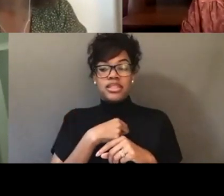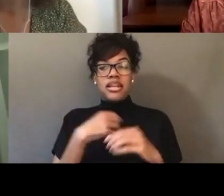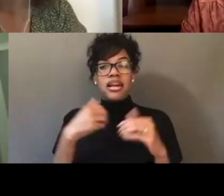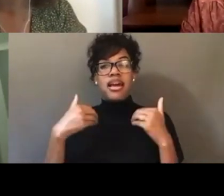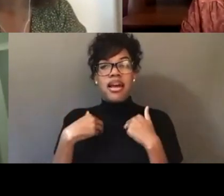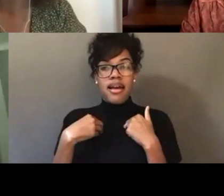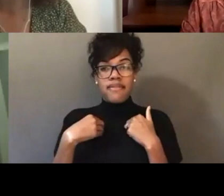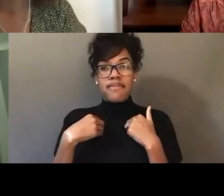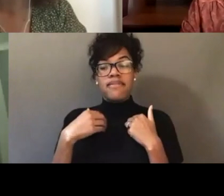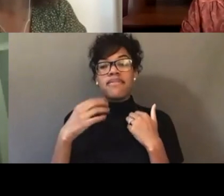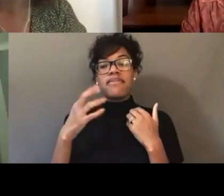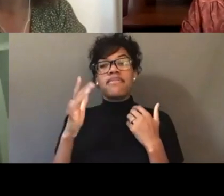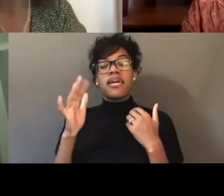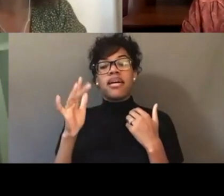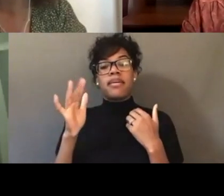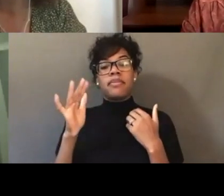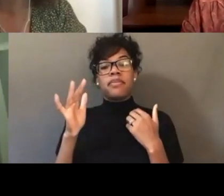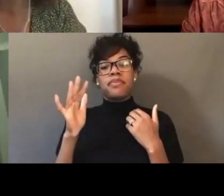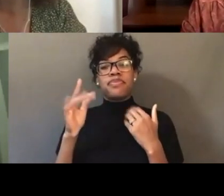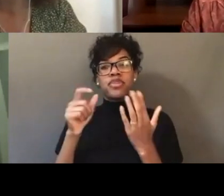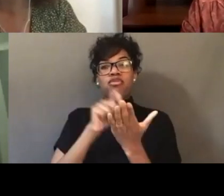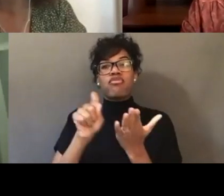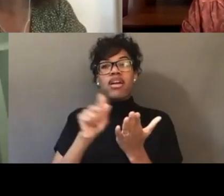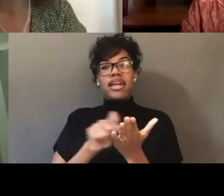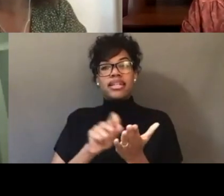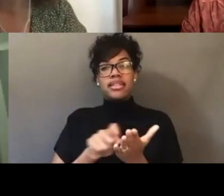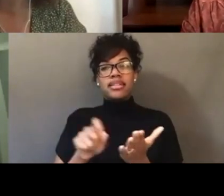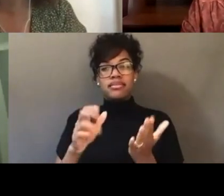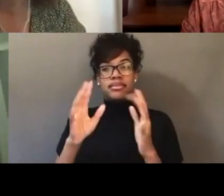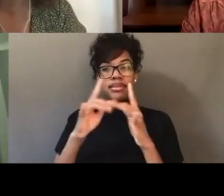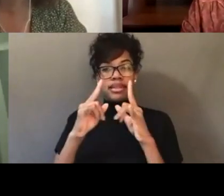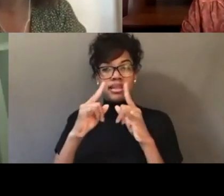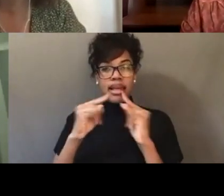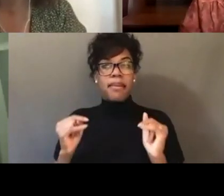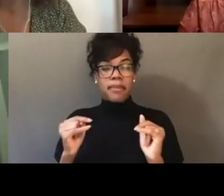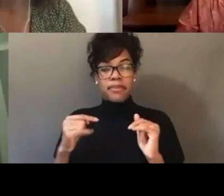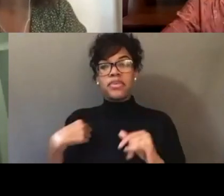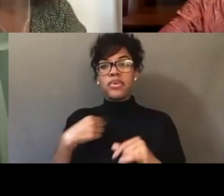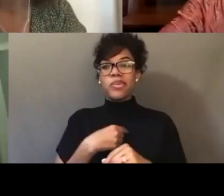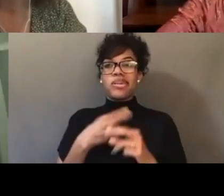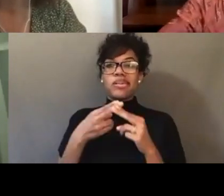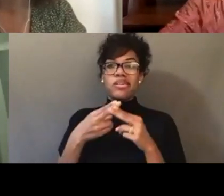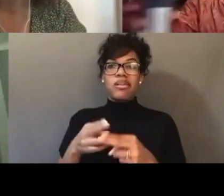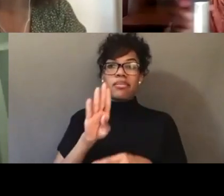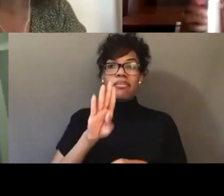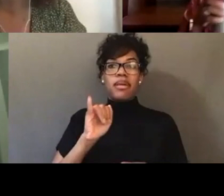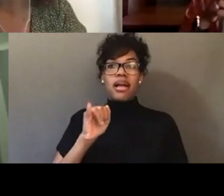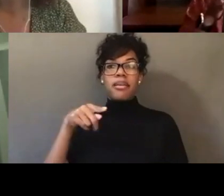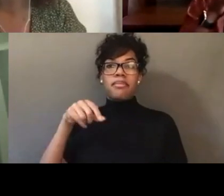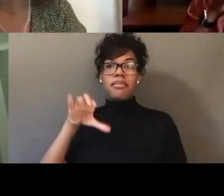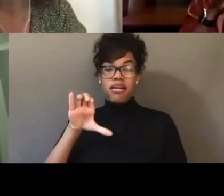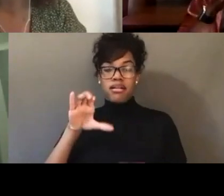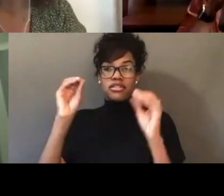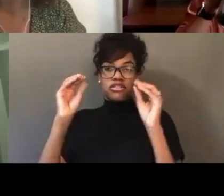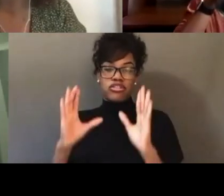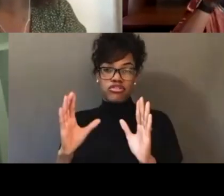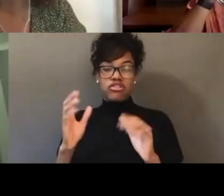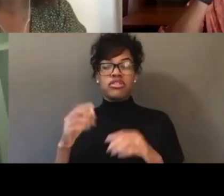specifically had a BIPOC. We called it BITOC, teachers of color instead of people of color. But it was